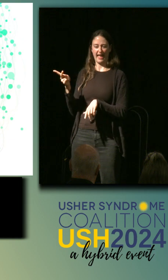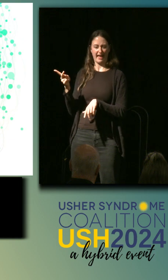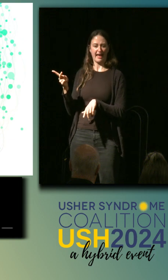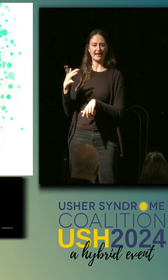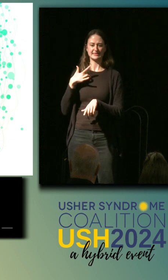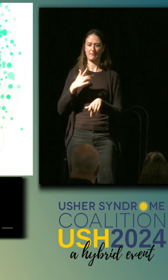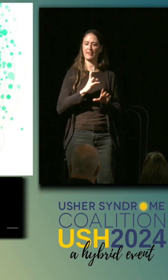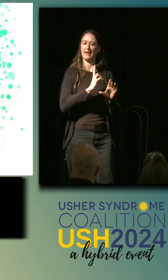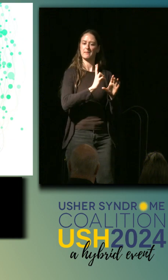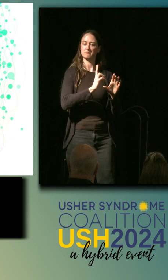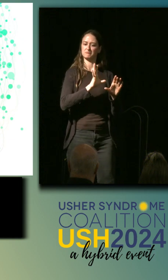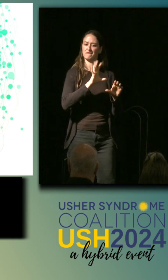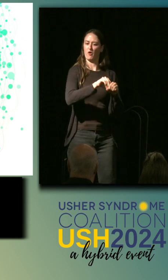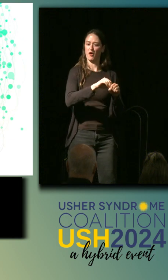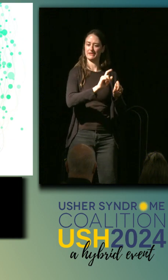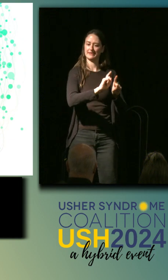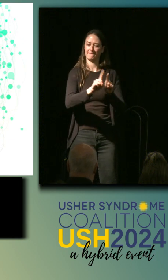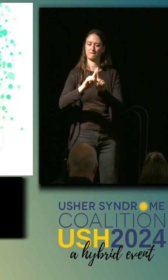studies and trials.